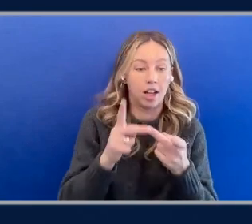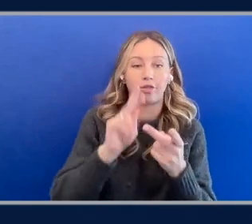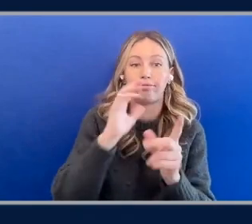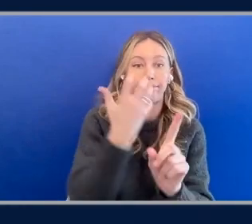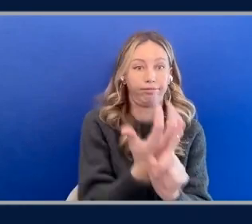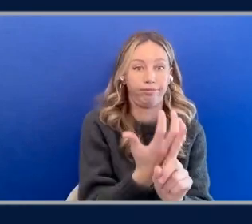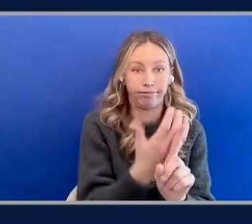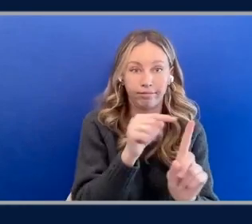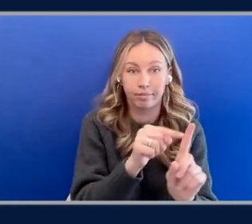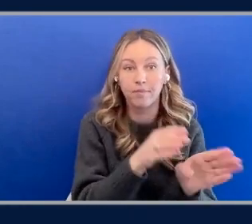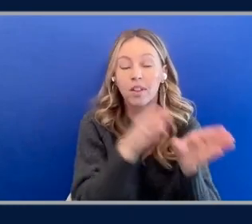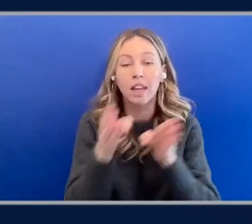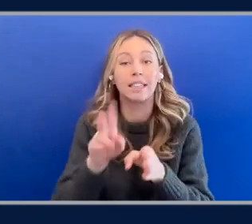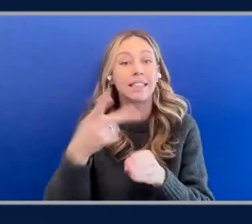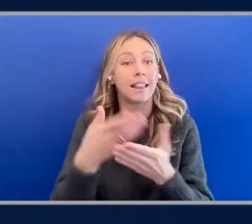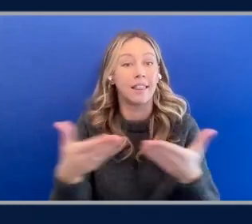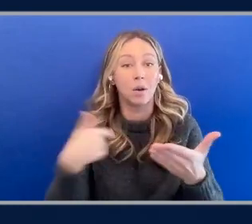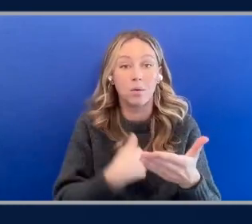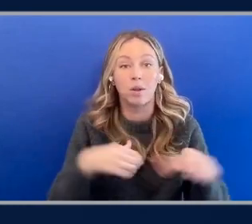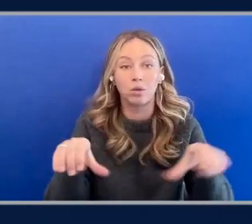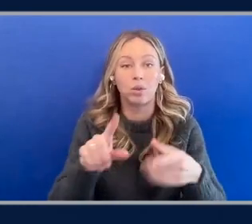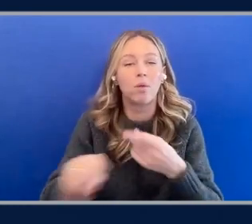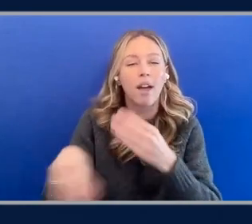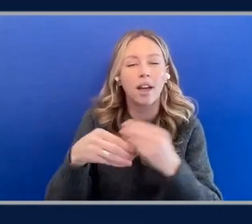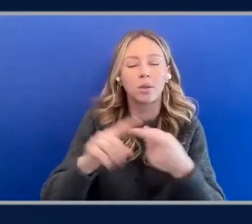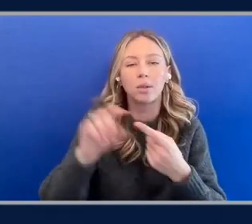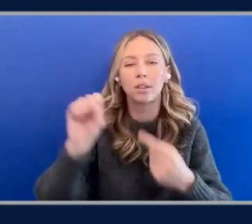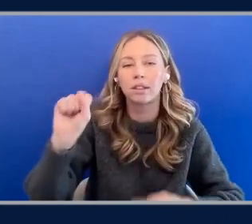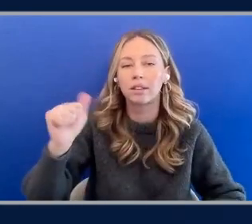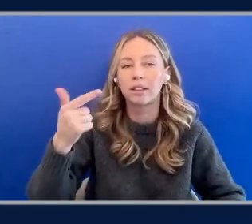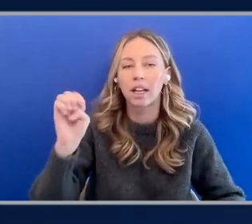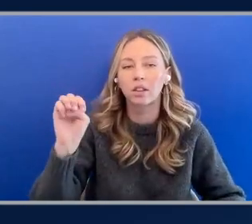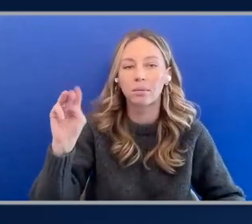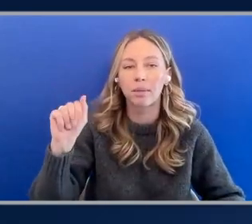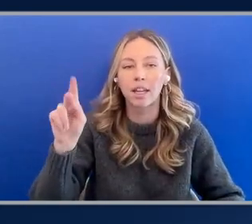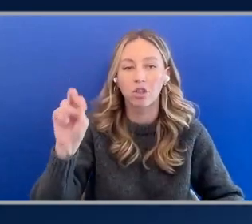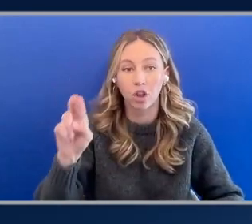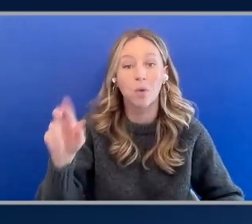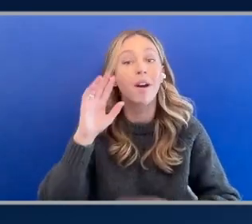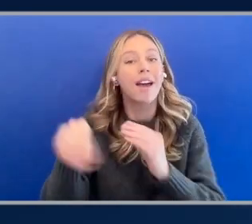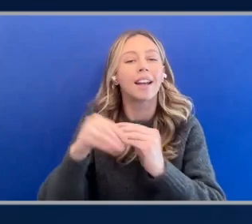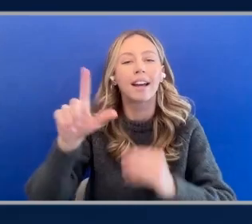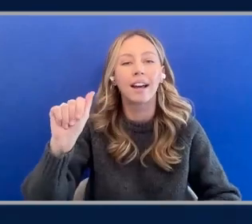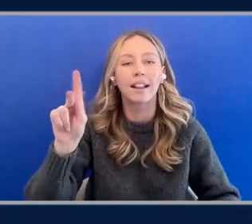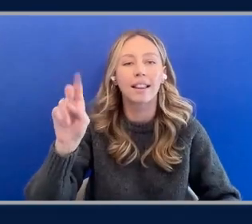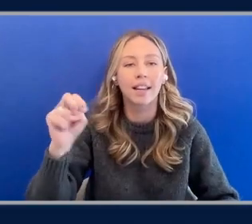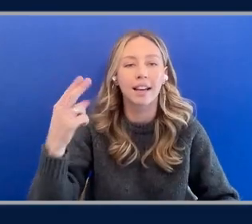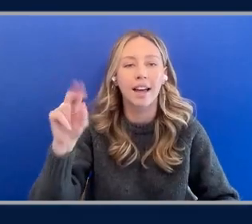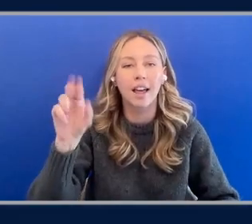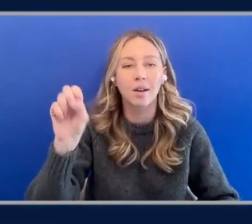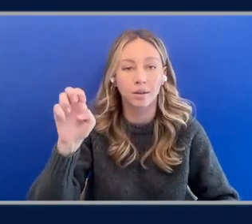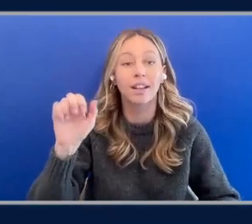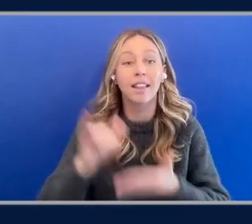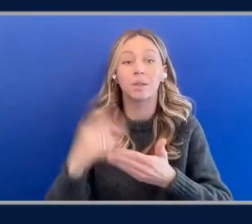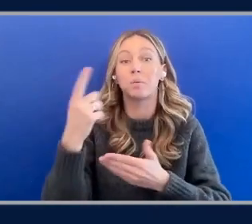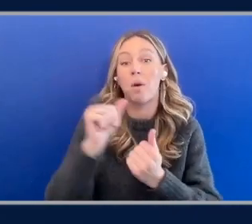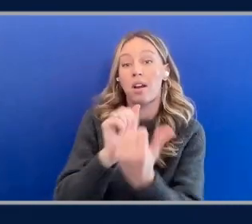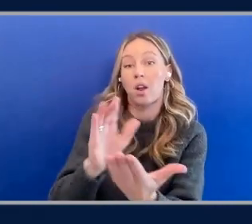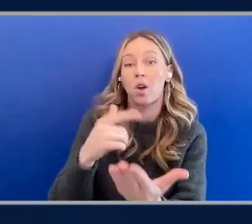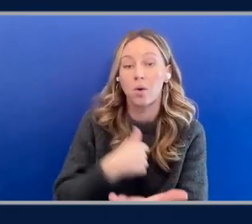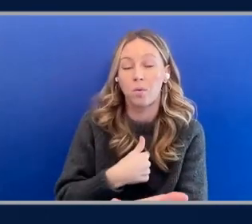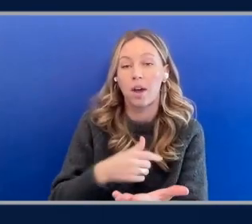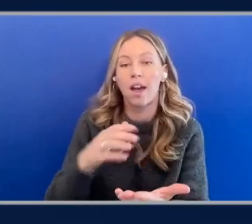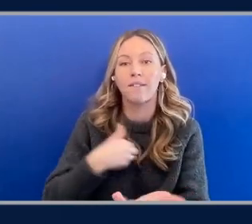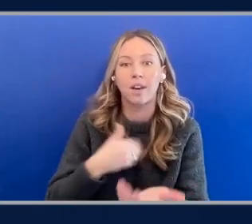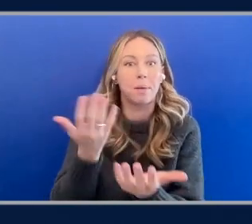that we're doing to add on to SageMaker is SageMaker Lakehouse. And that's one way, iceberg-compatible way